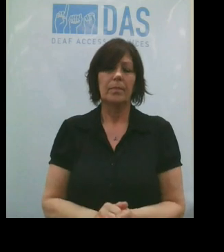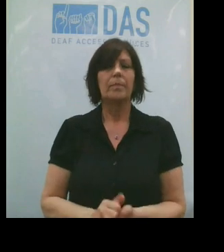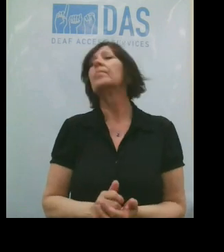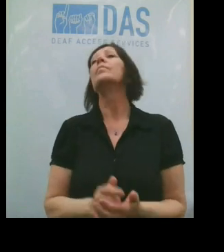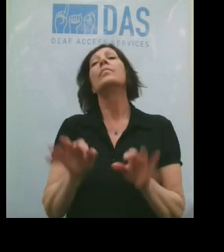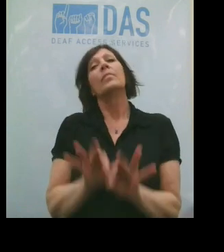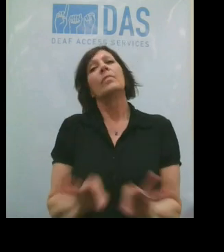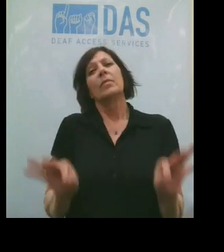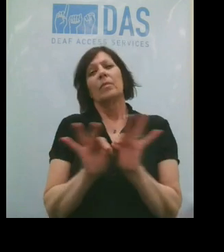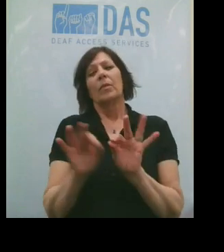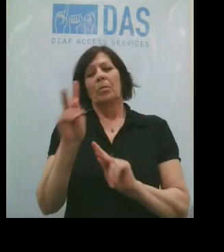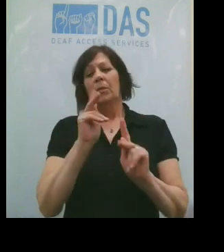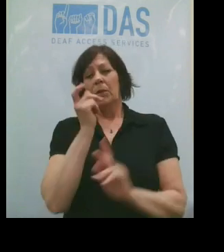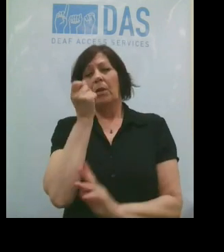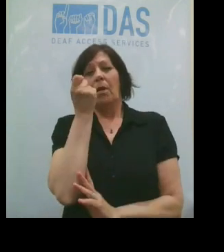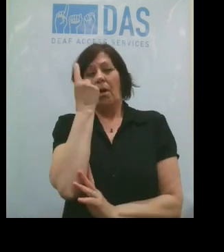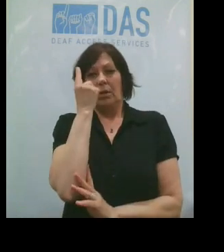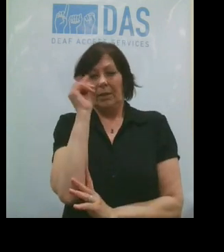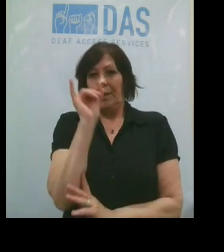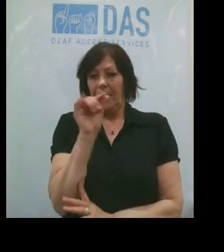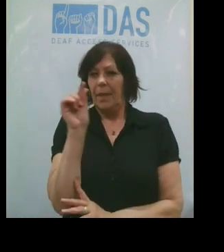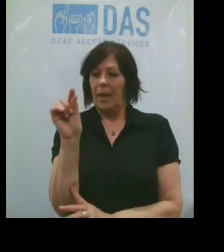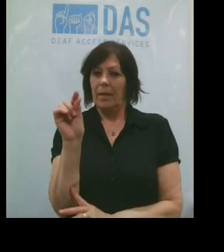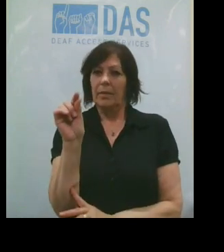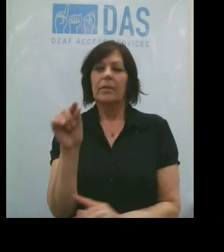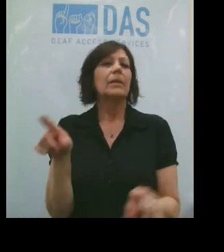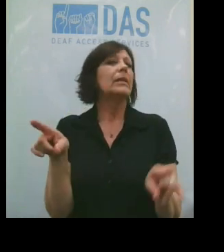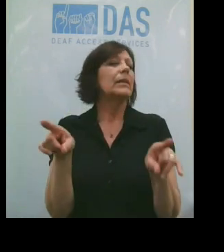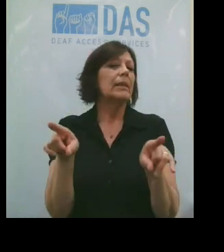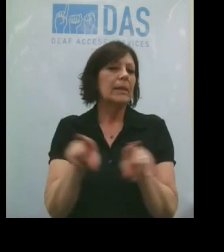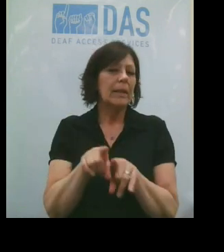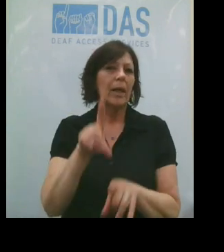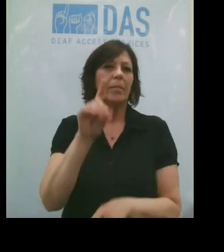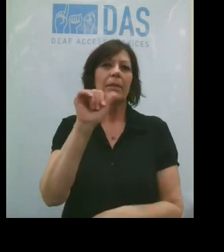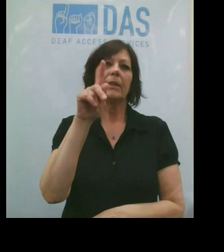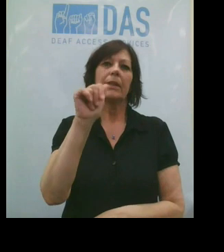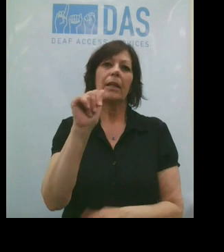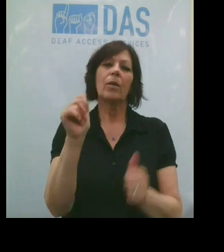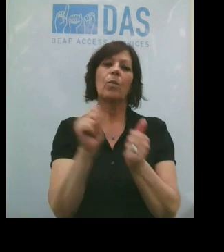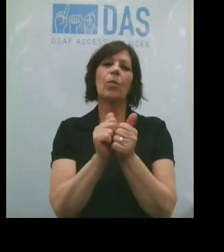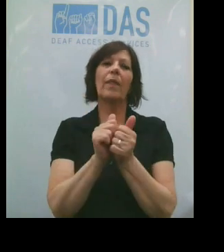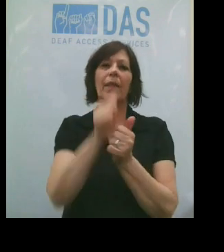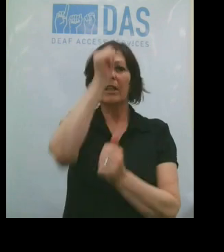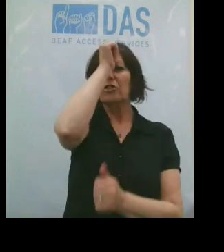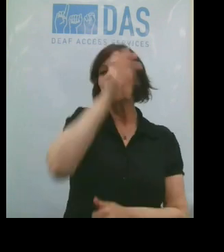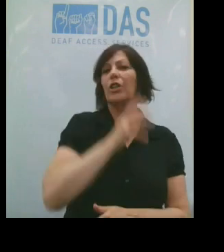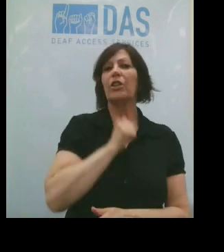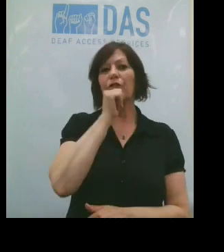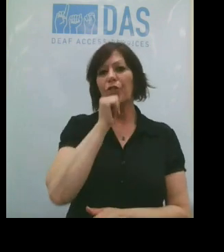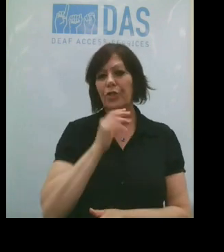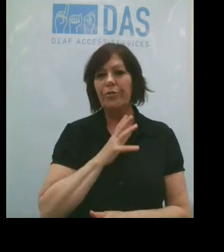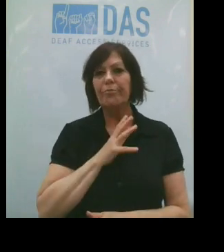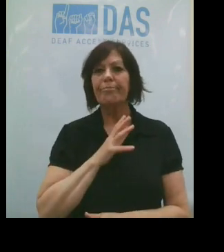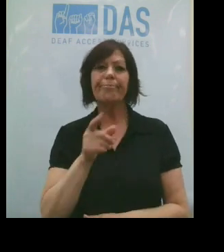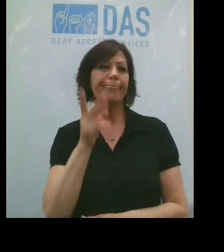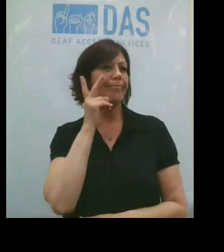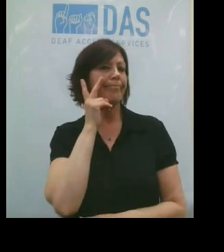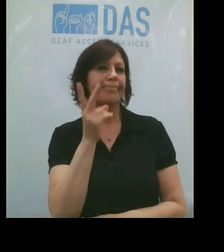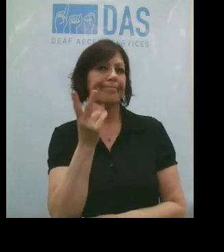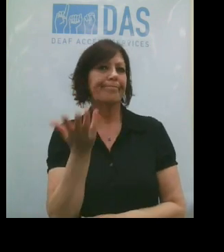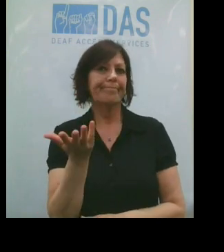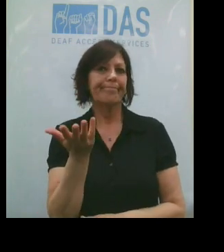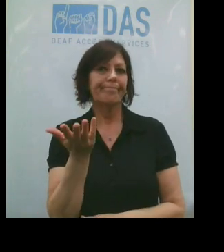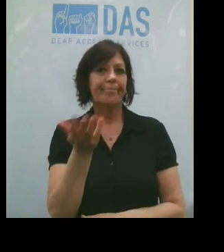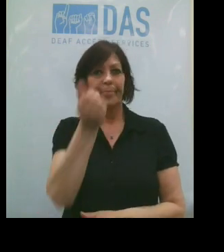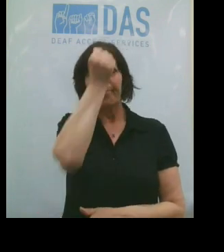important for people to understand that. Same thing, here's the data with regards to gender and the age ranges, and you can see, as we've shown,